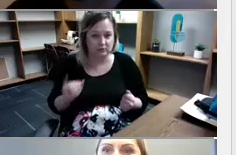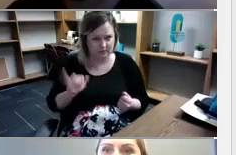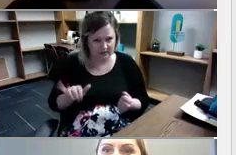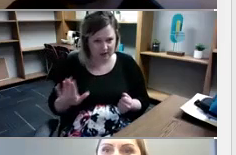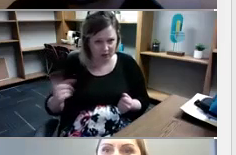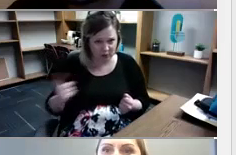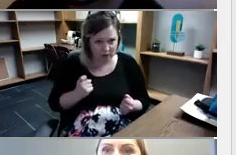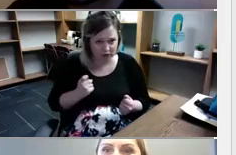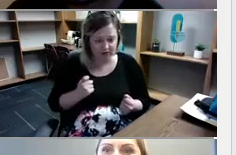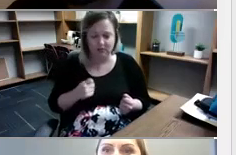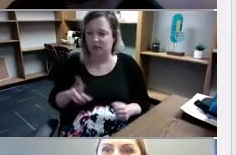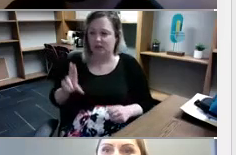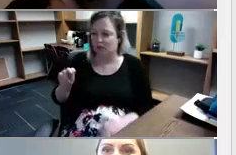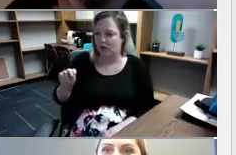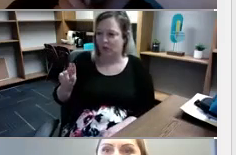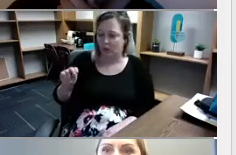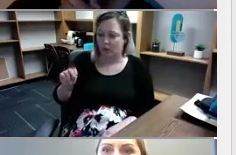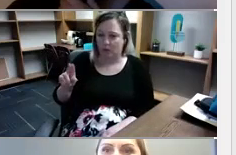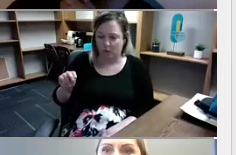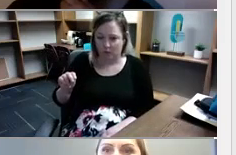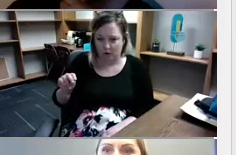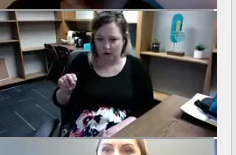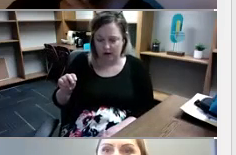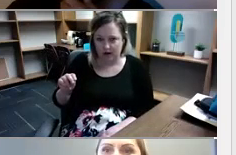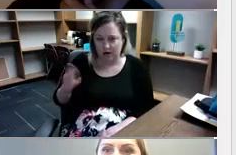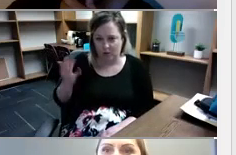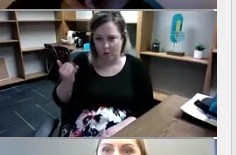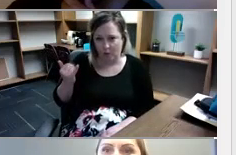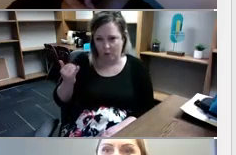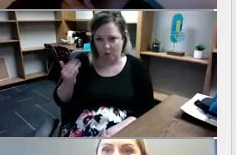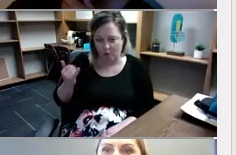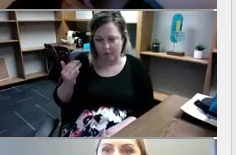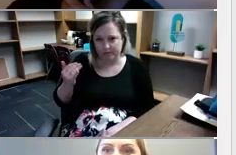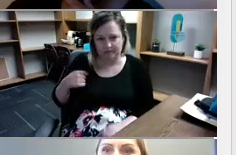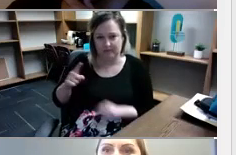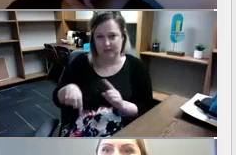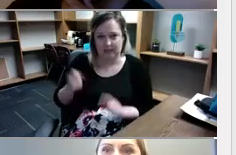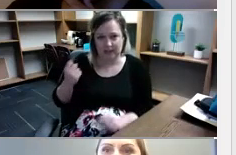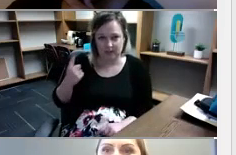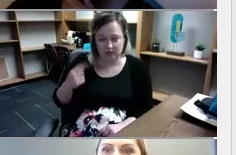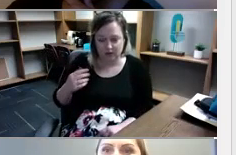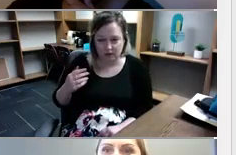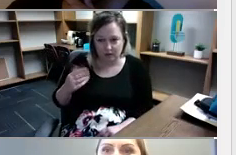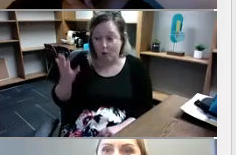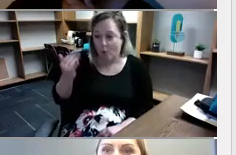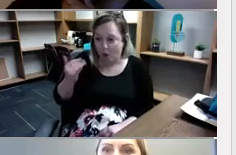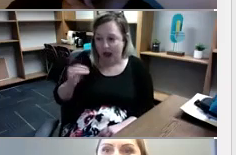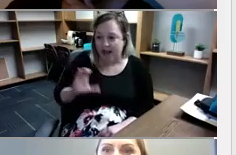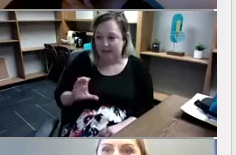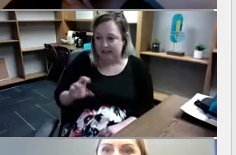No, I don't understand. If you have like n elements in an array, why are we dividing Cn squared times the